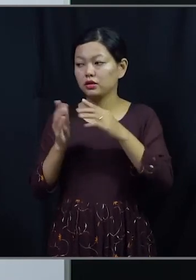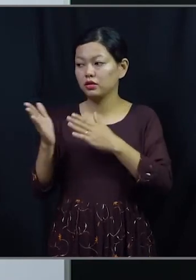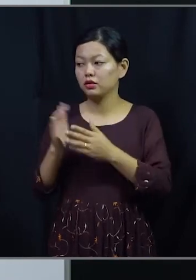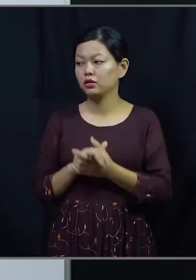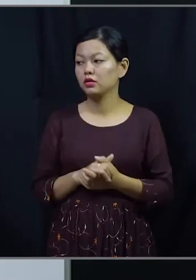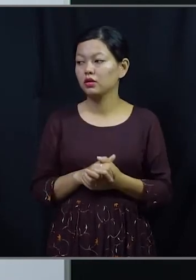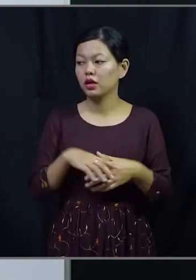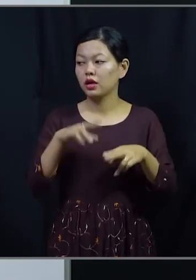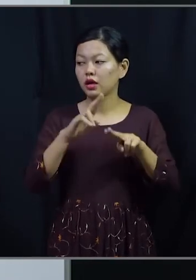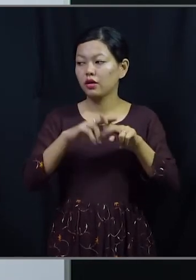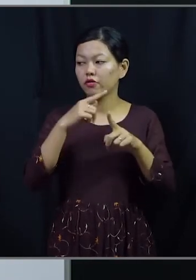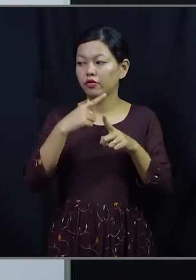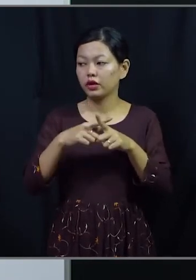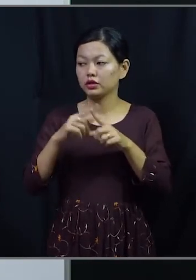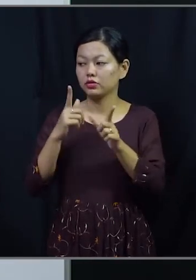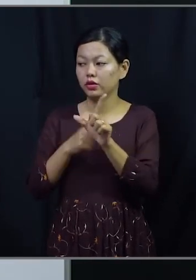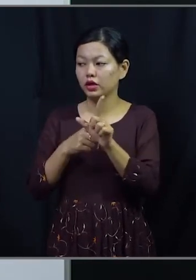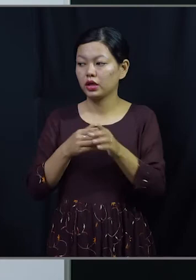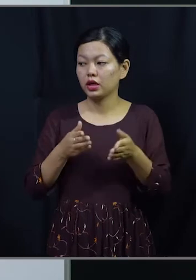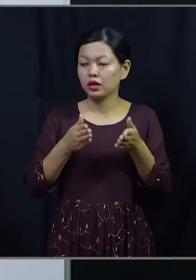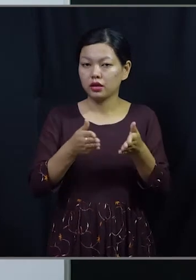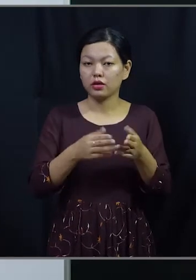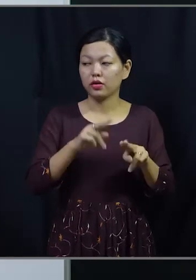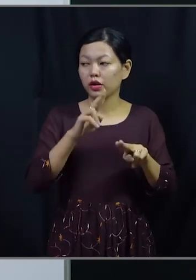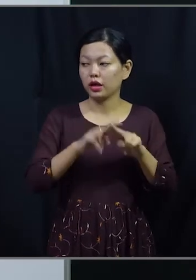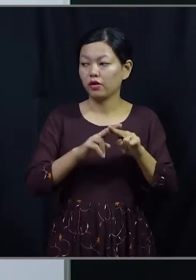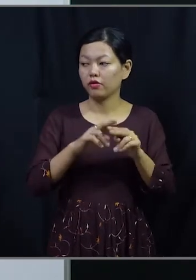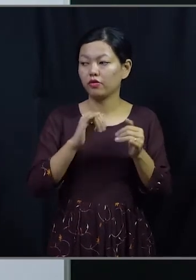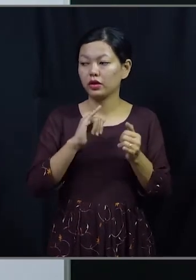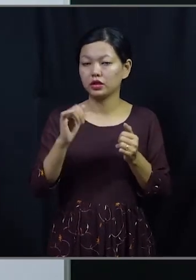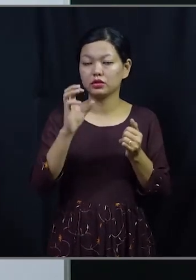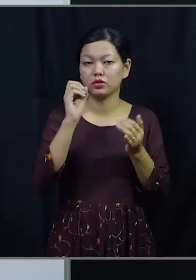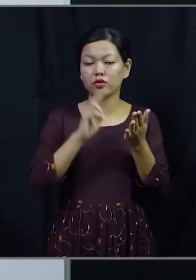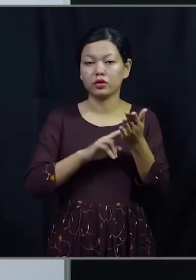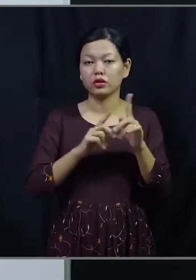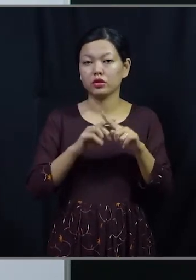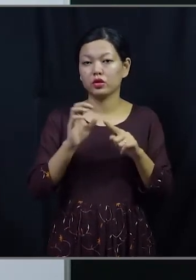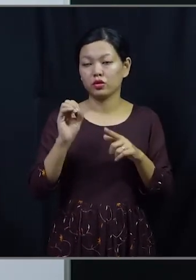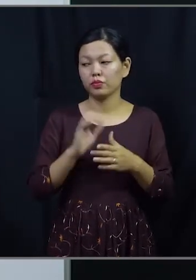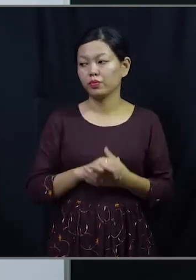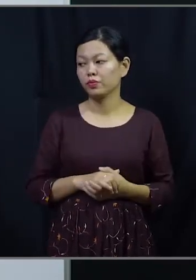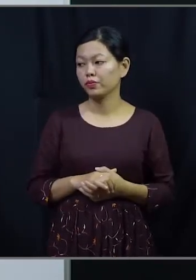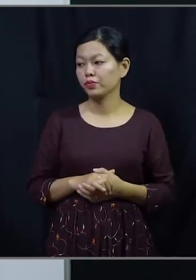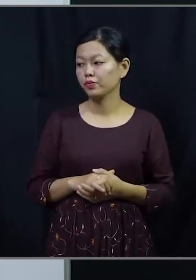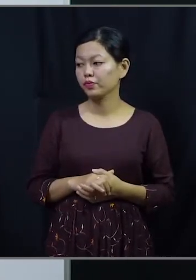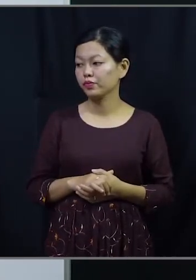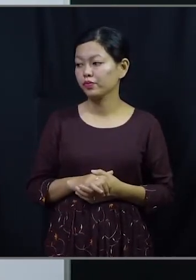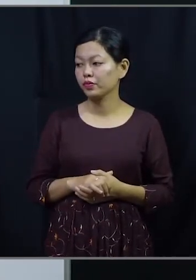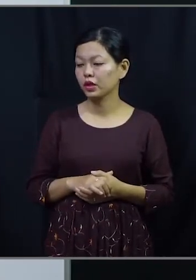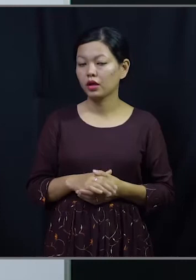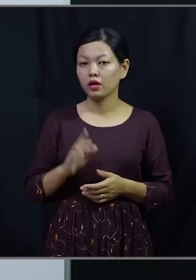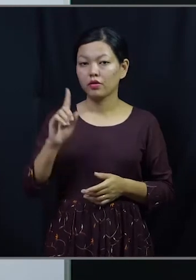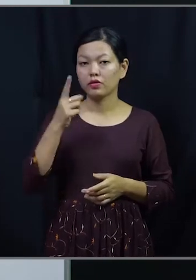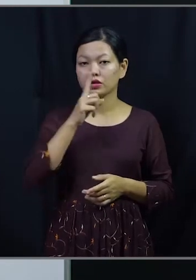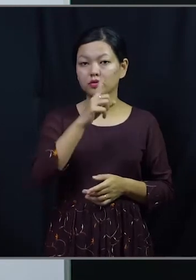is onto. This is how we prove it is onto for every function you get. Okay, here it is 1 to